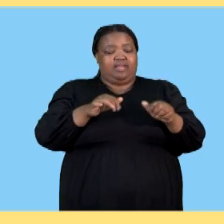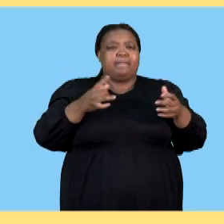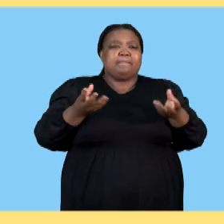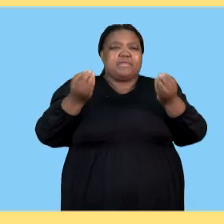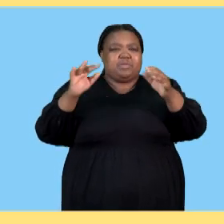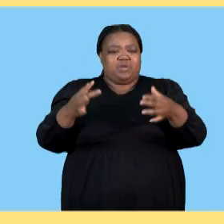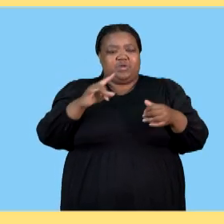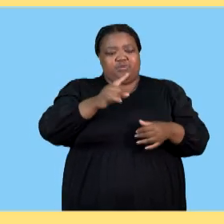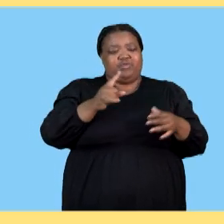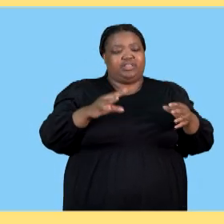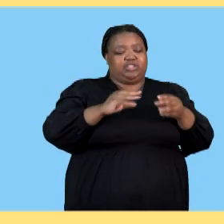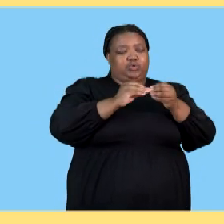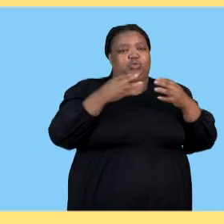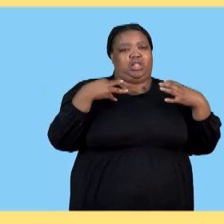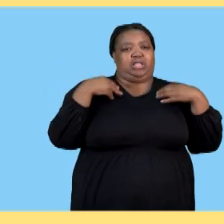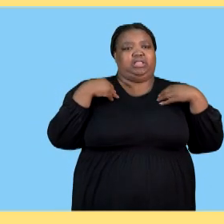our total assets,